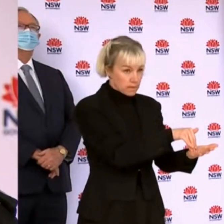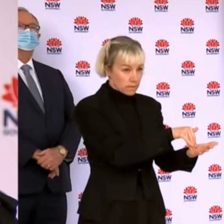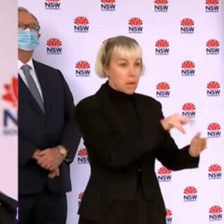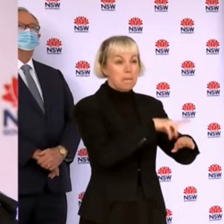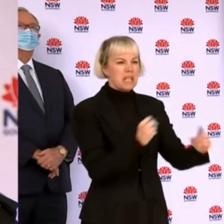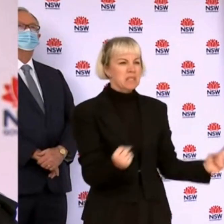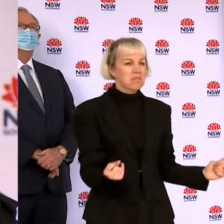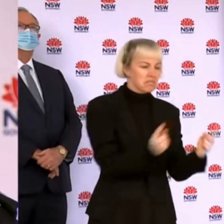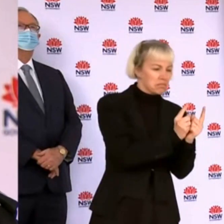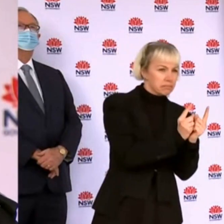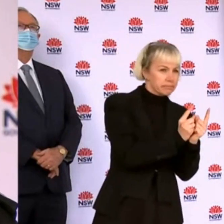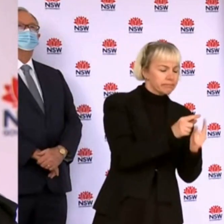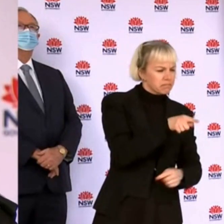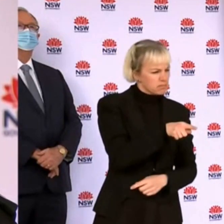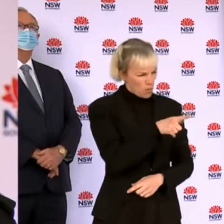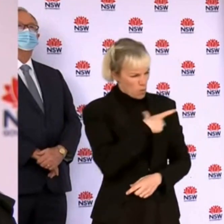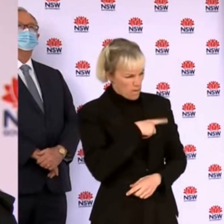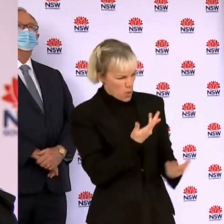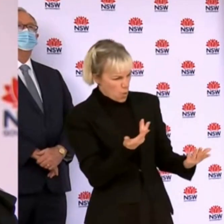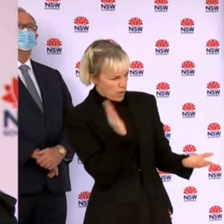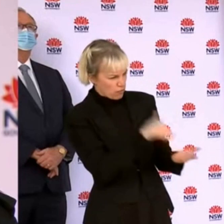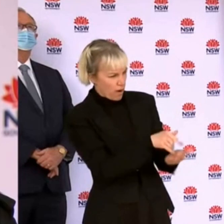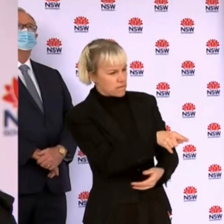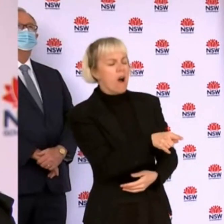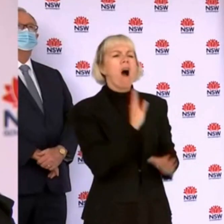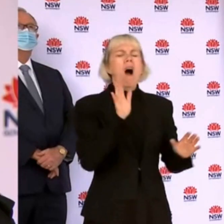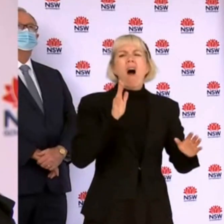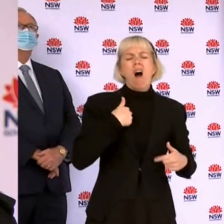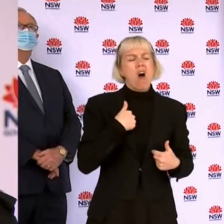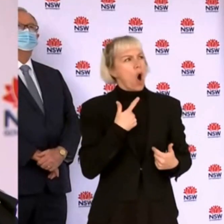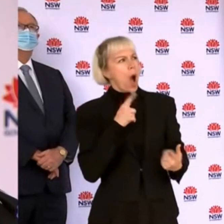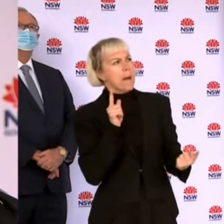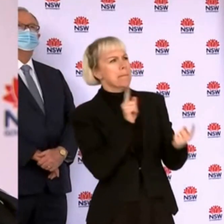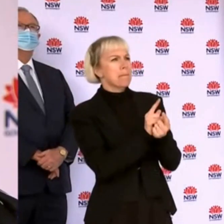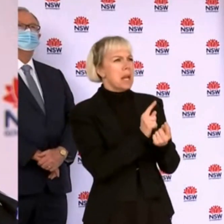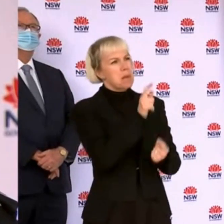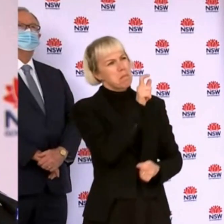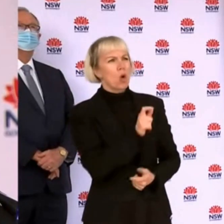out was to meet a person that he had met on social media.